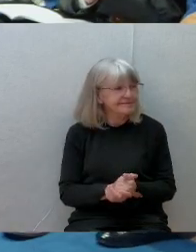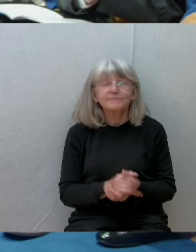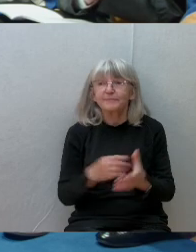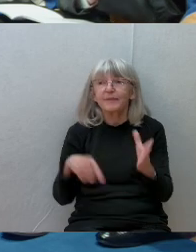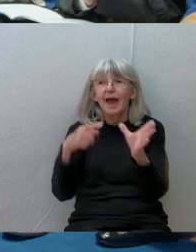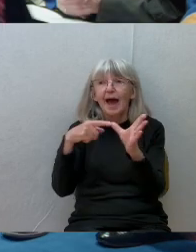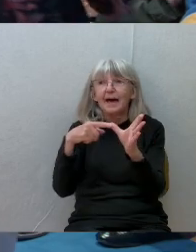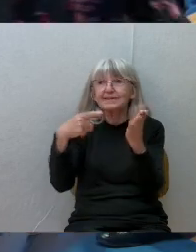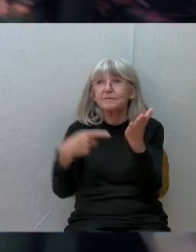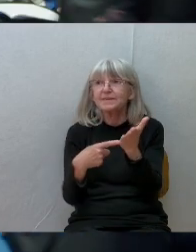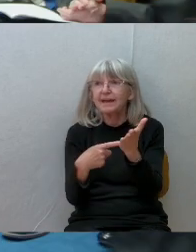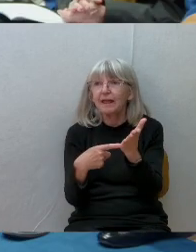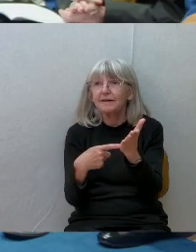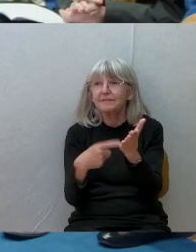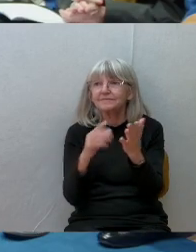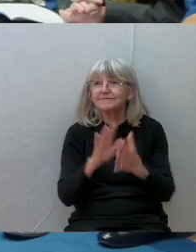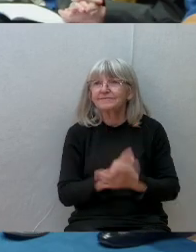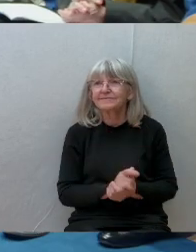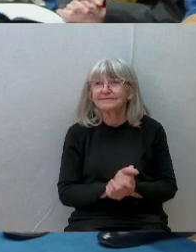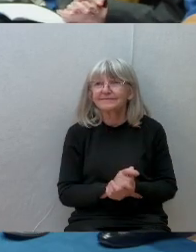Adam Taylor.